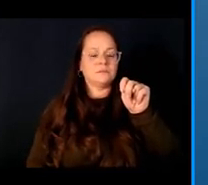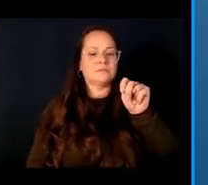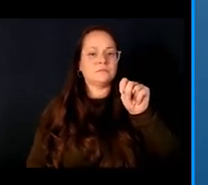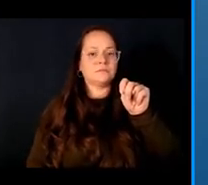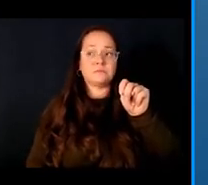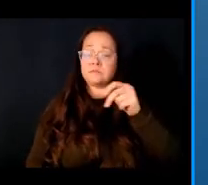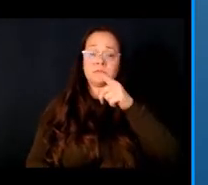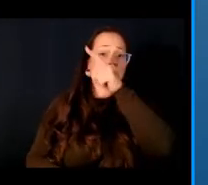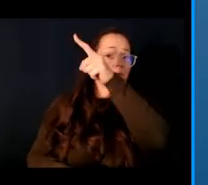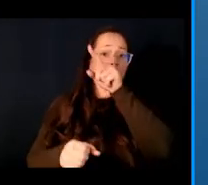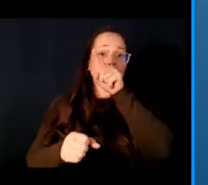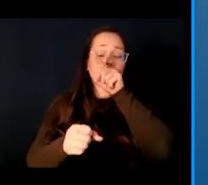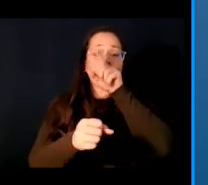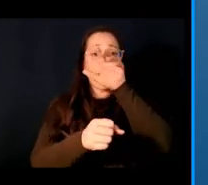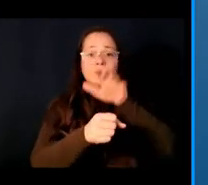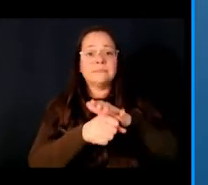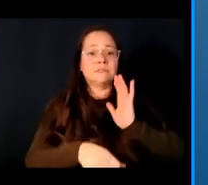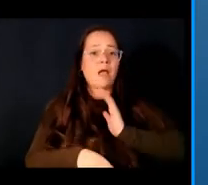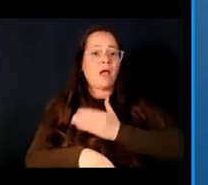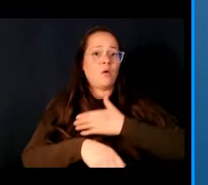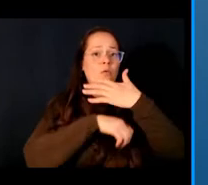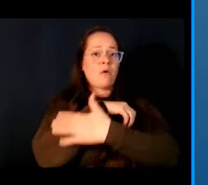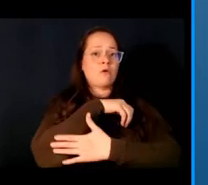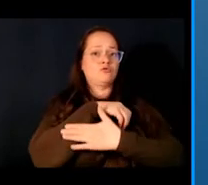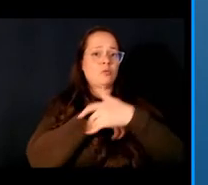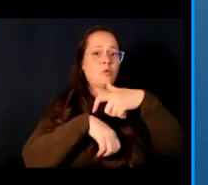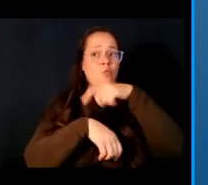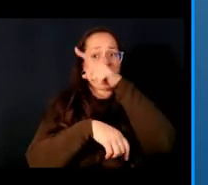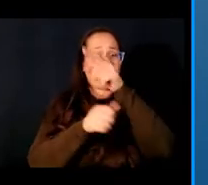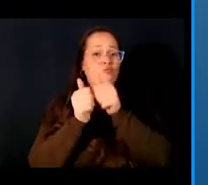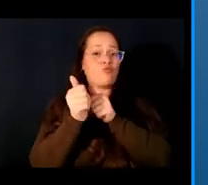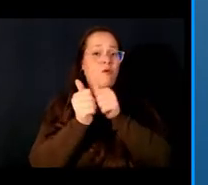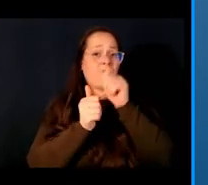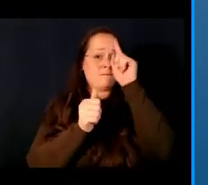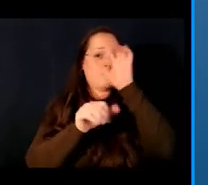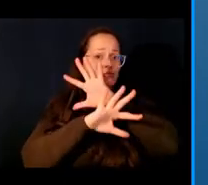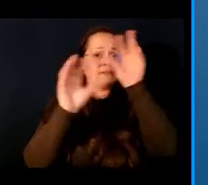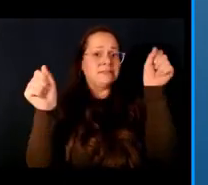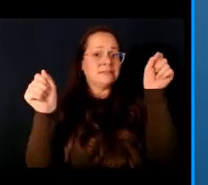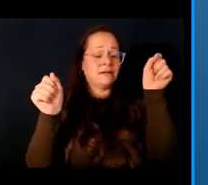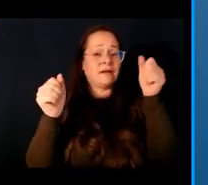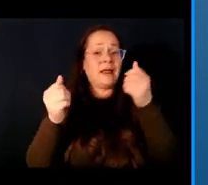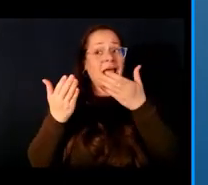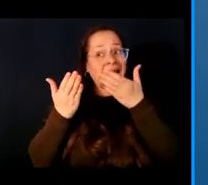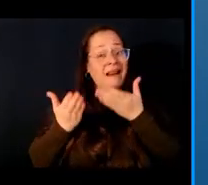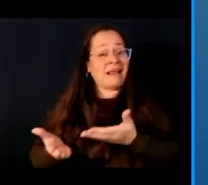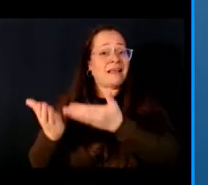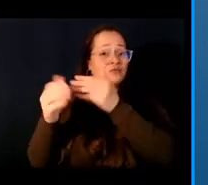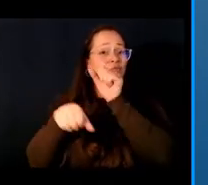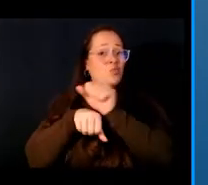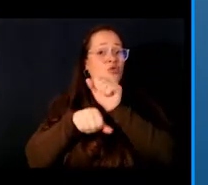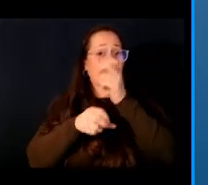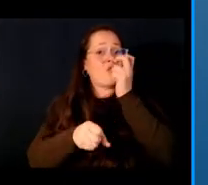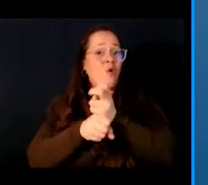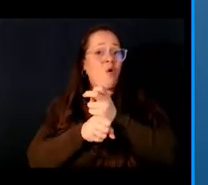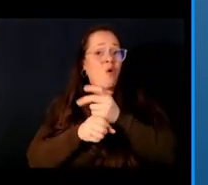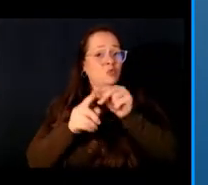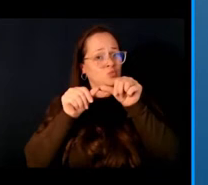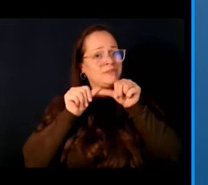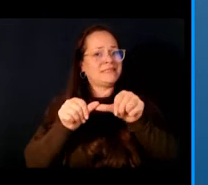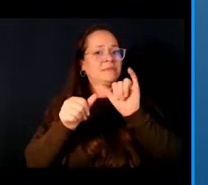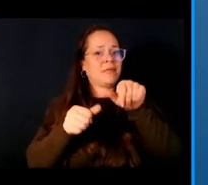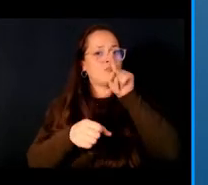he made a promise to this country when he ran for the president and he has been working hard to keep that promise